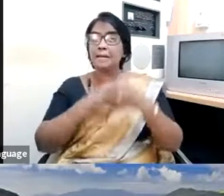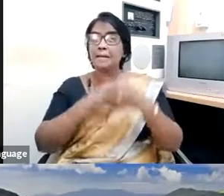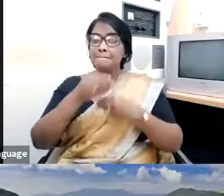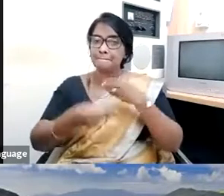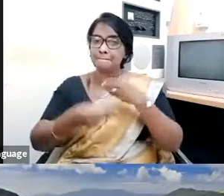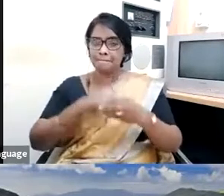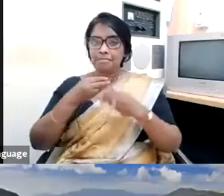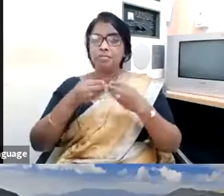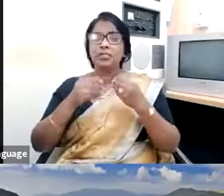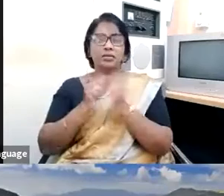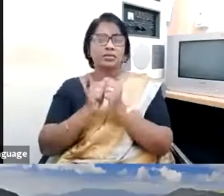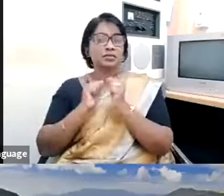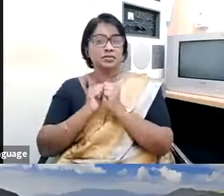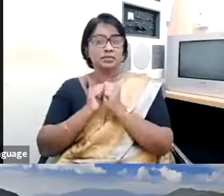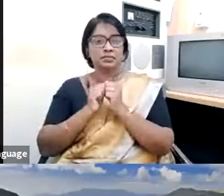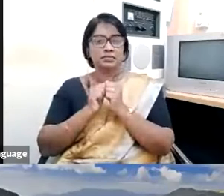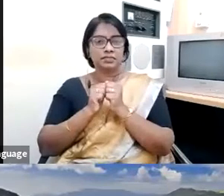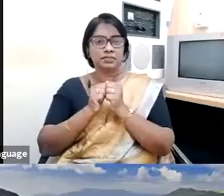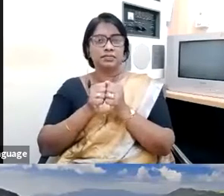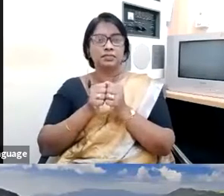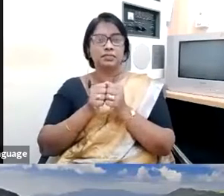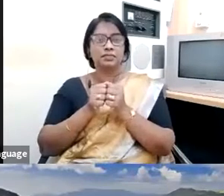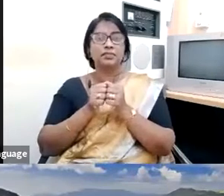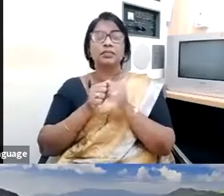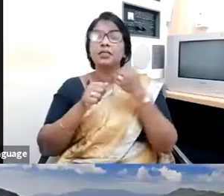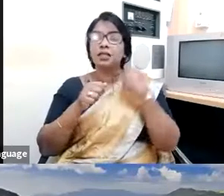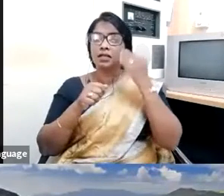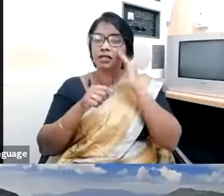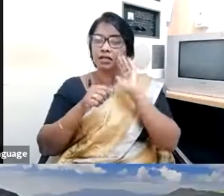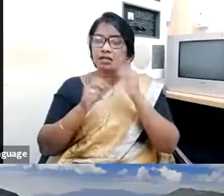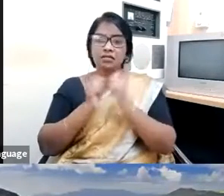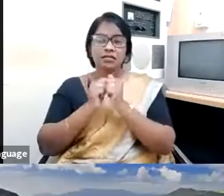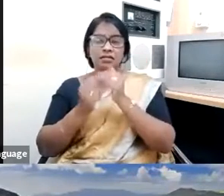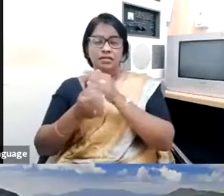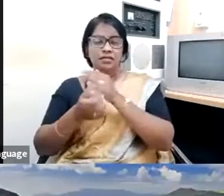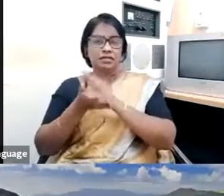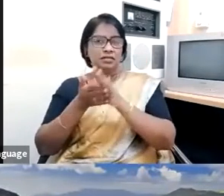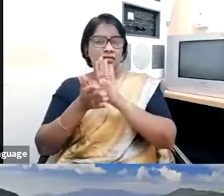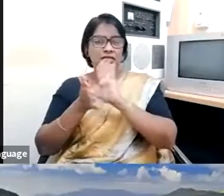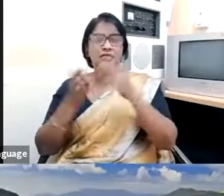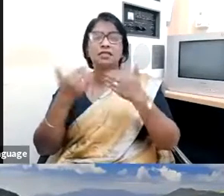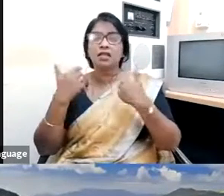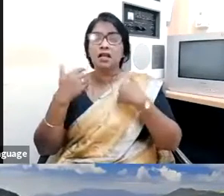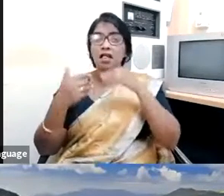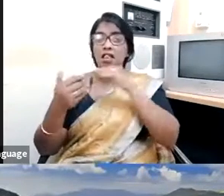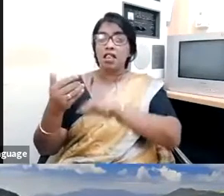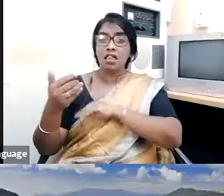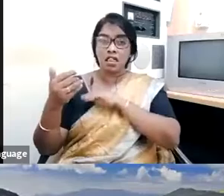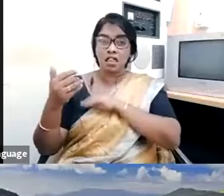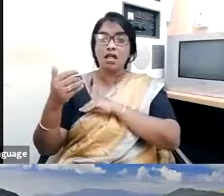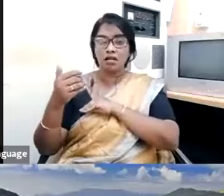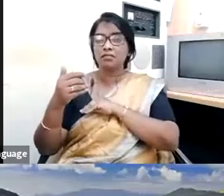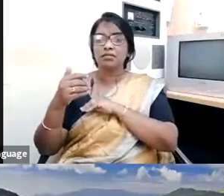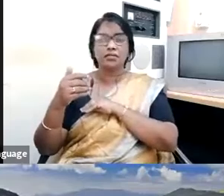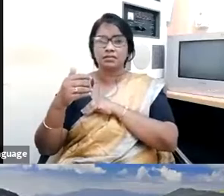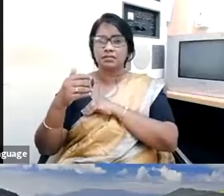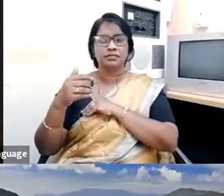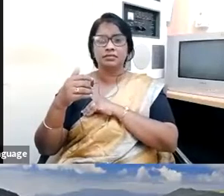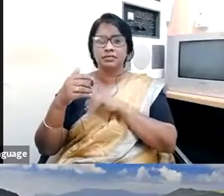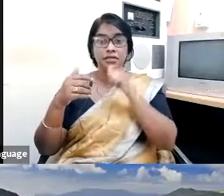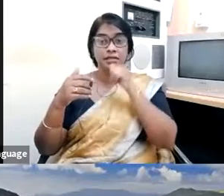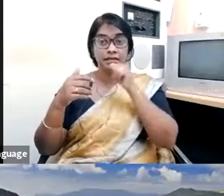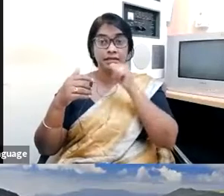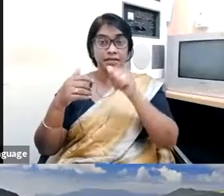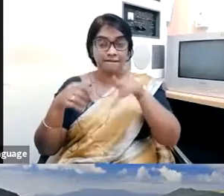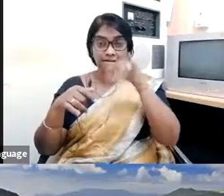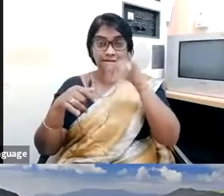organization. So whatever we do, we have to get a return on it, right? It's understood. Otherwise, we will not